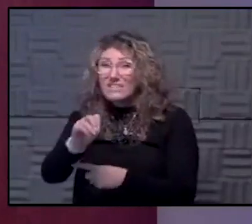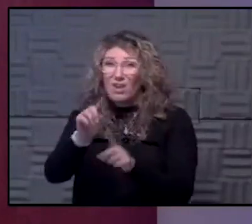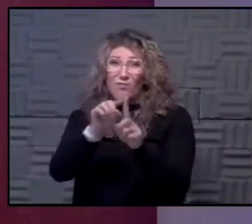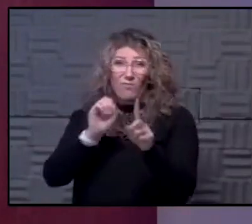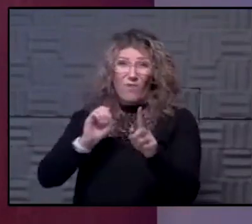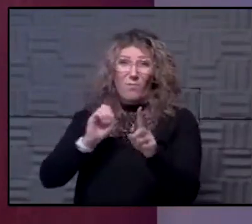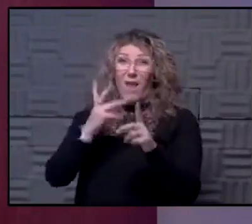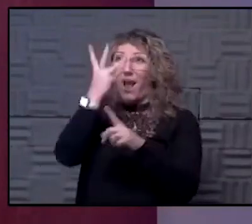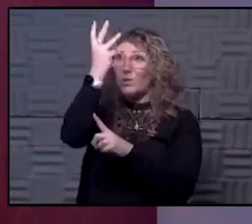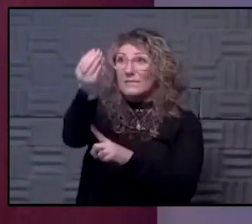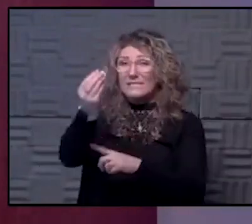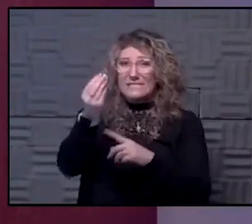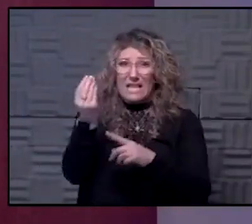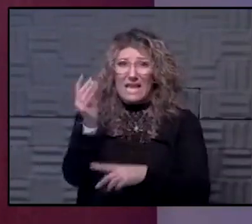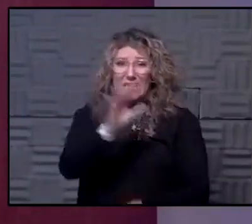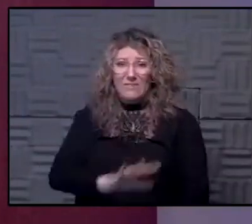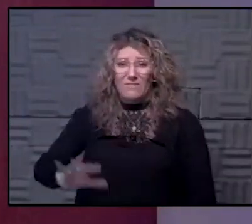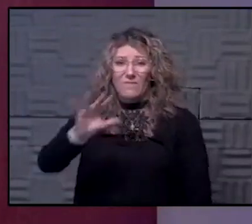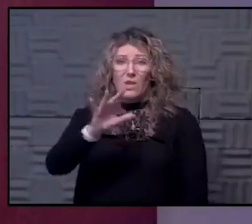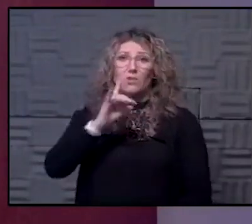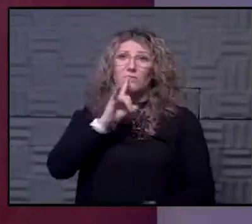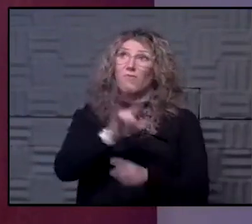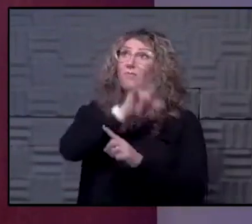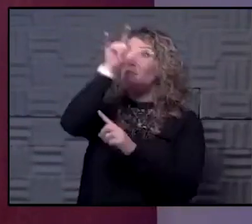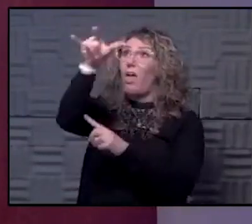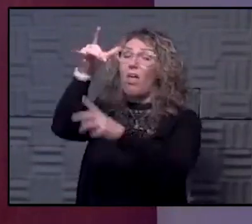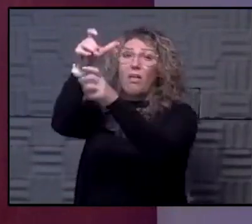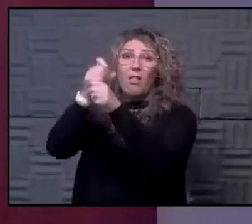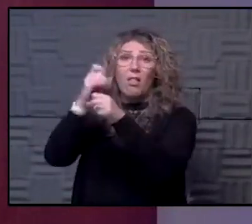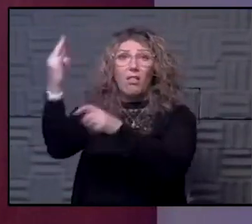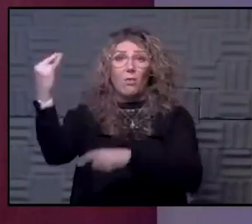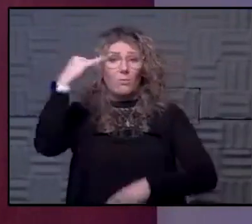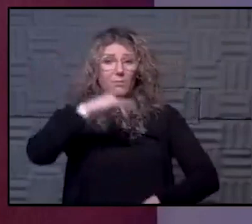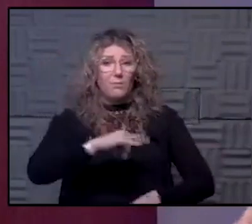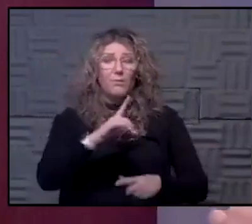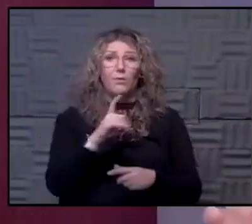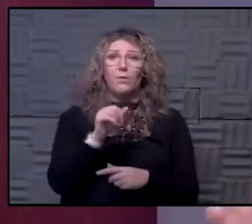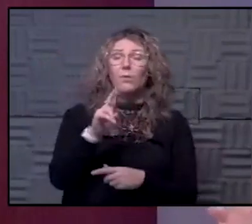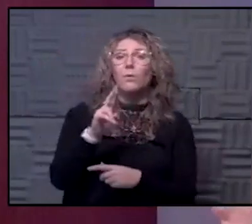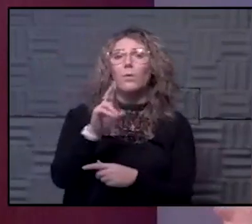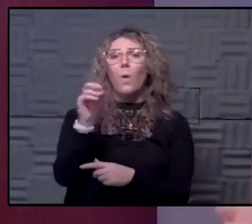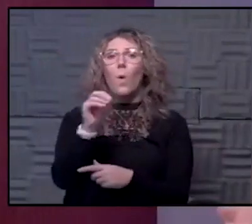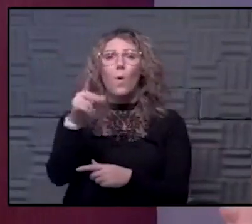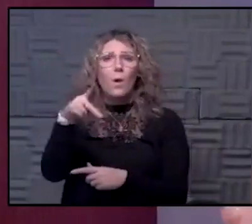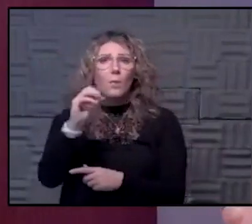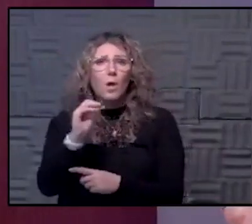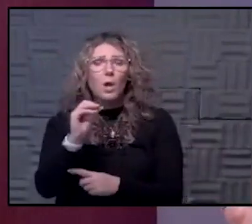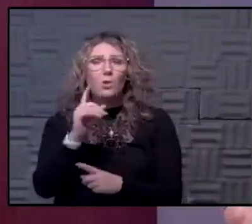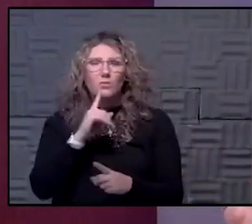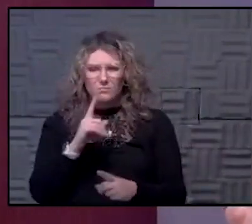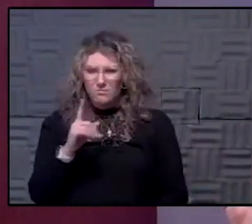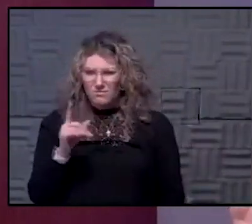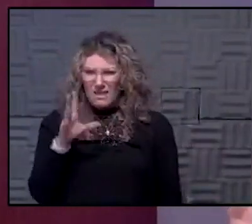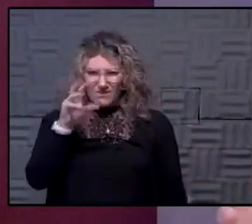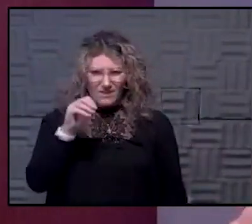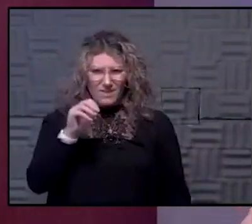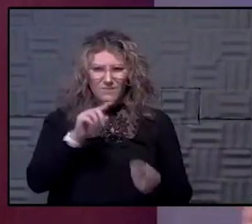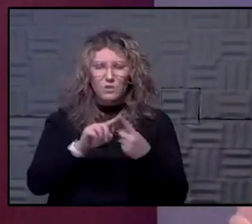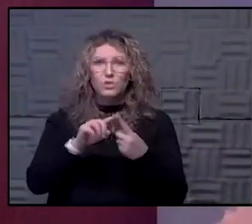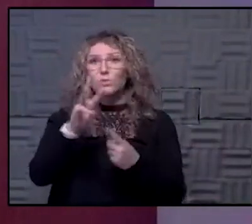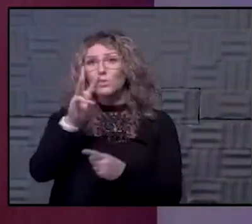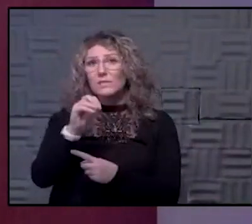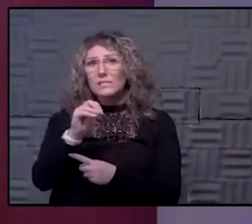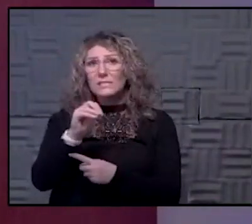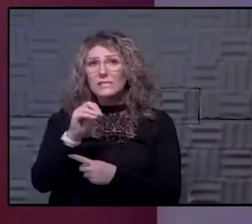area. So they fly all over the place just to get organs. When our OPO does 50 to 60